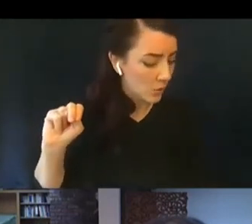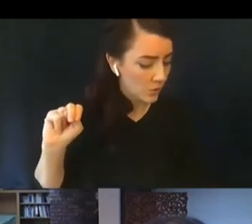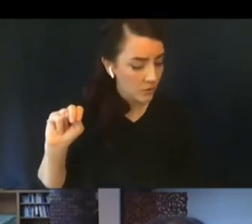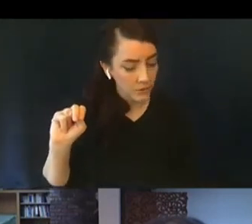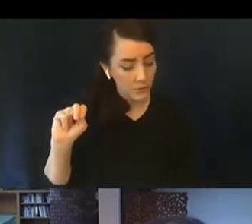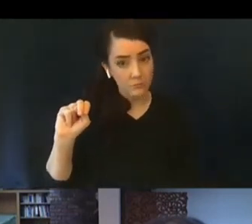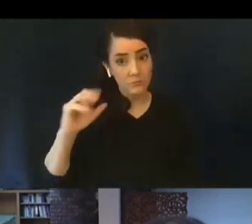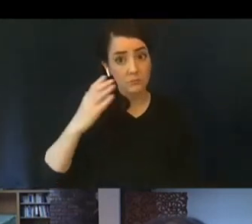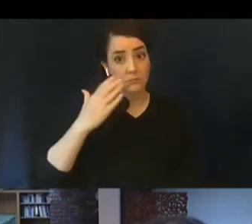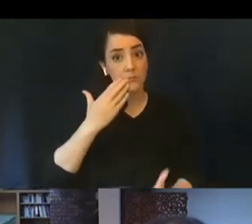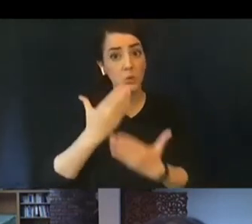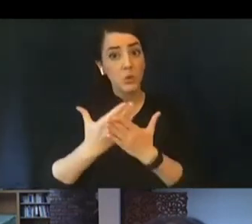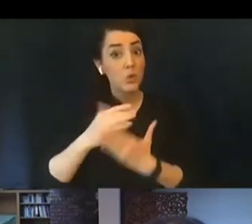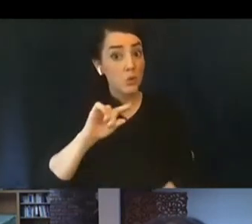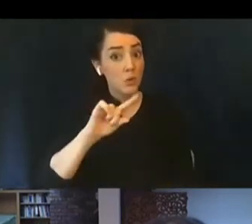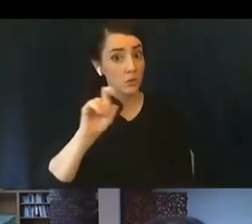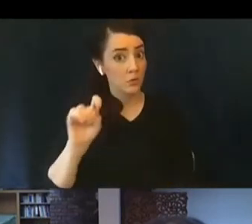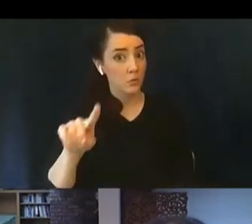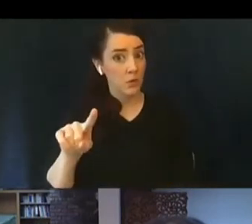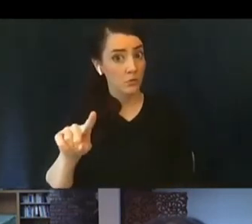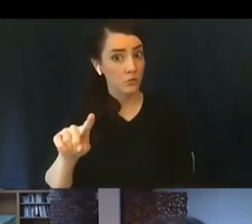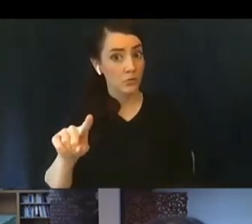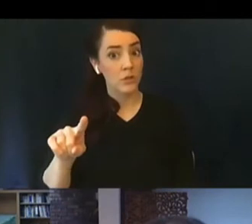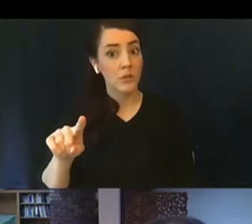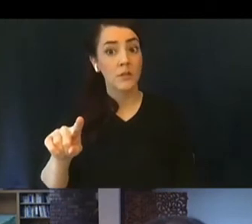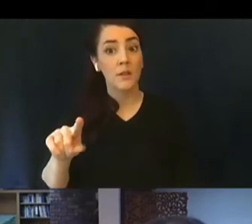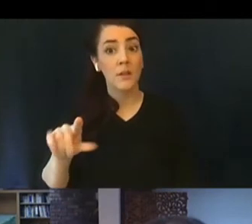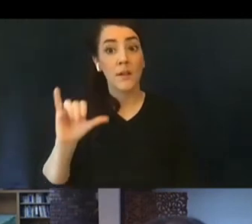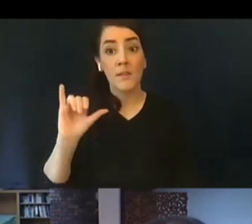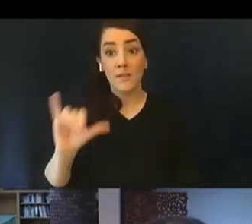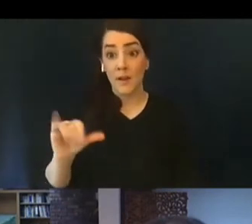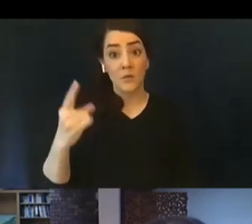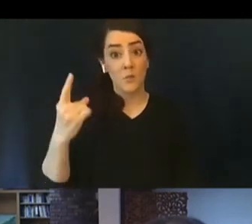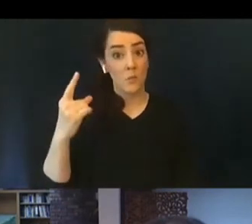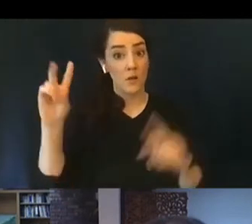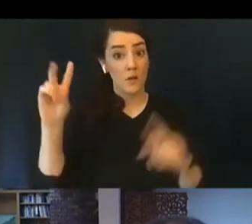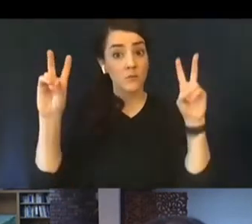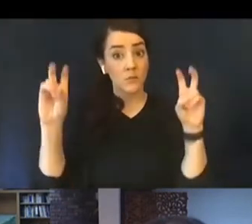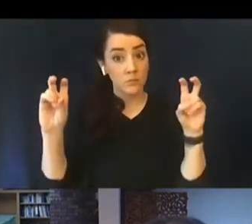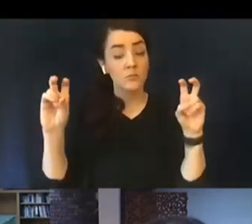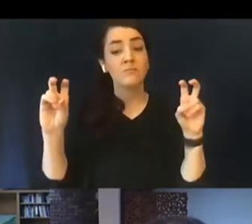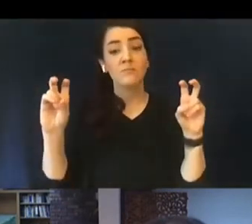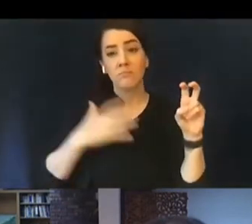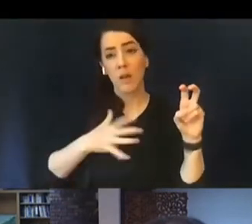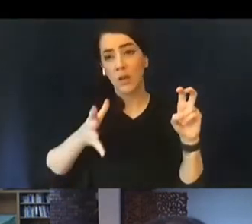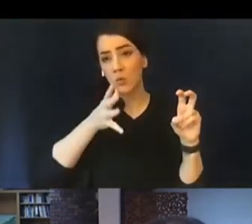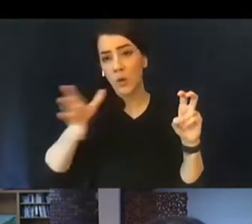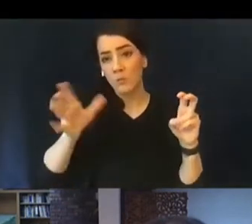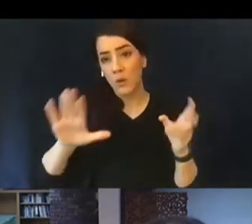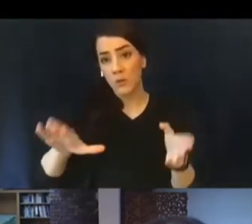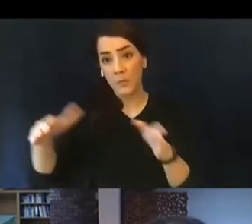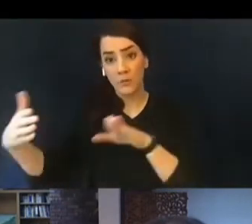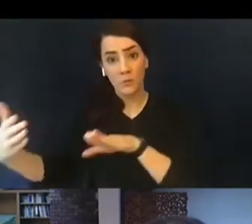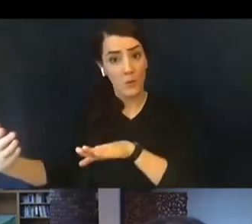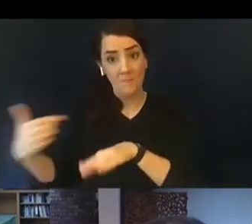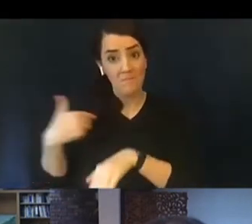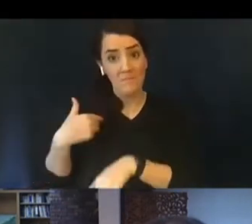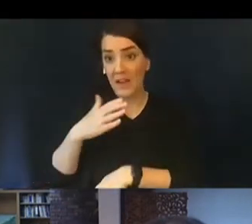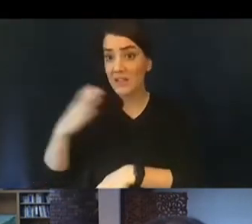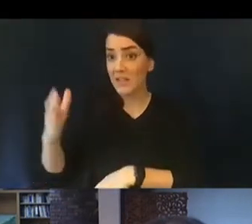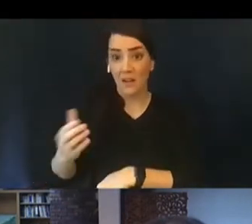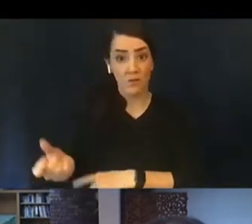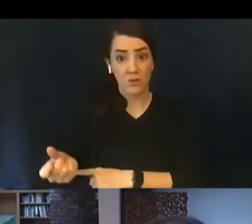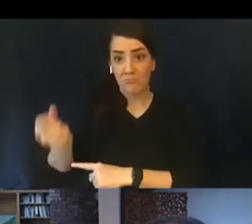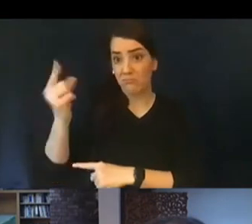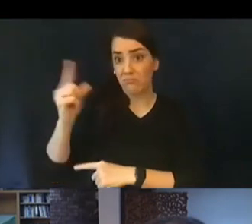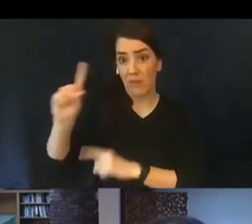that's the one subject I realized after my grandmother passed away that I never really drilled down to ask